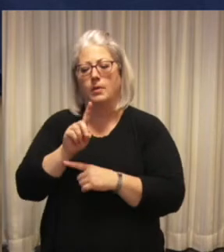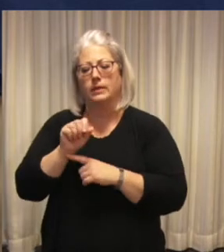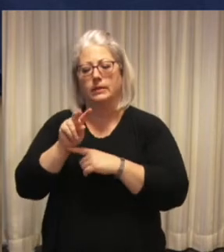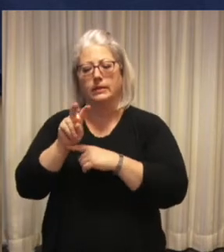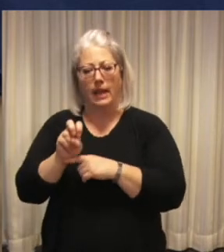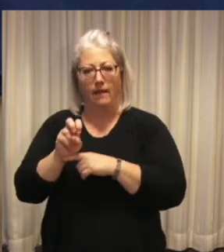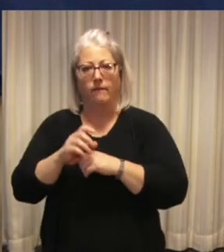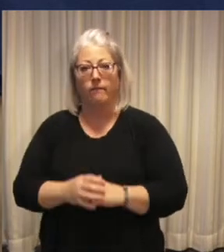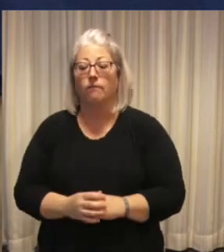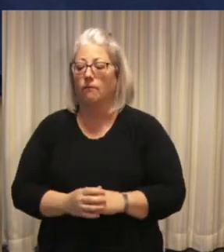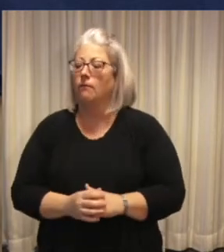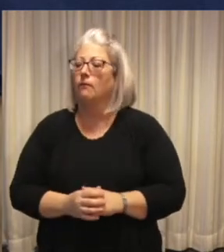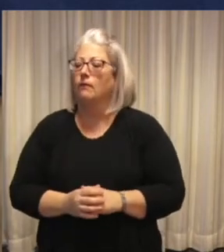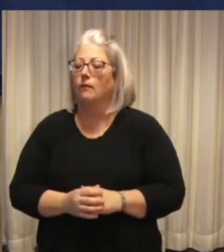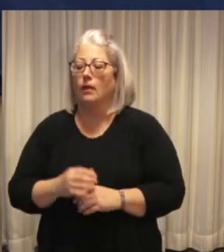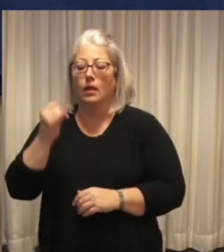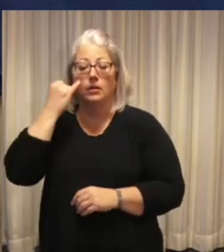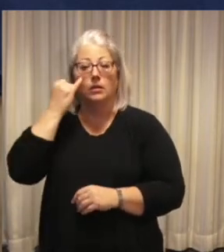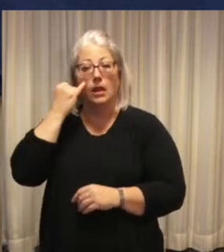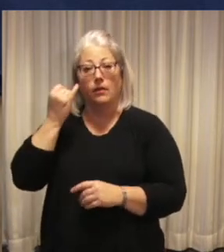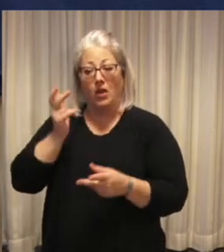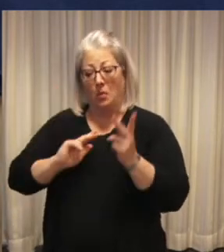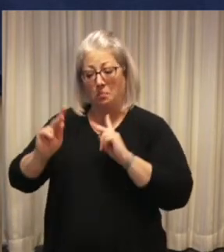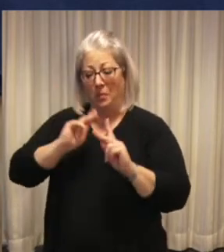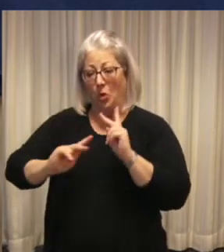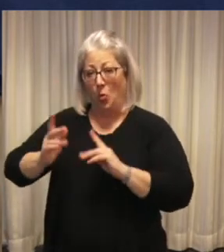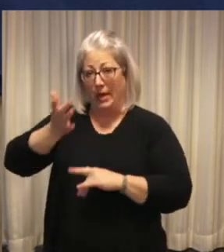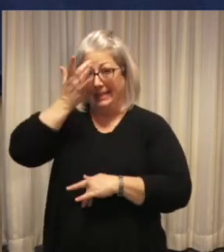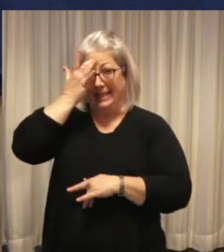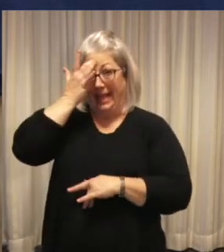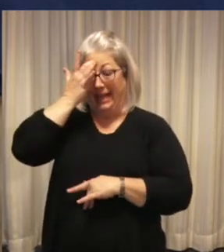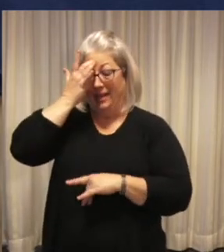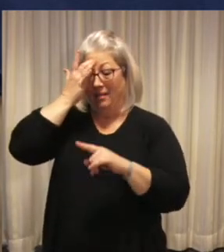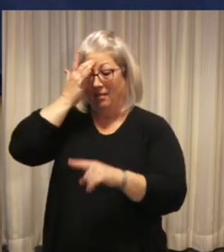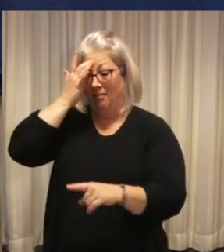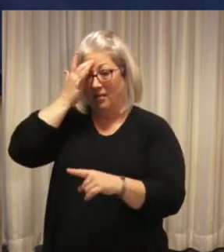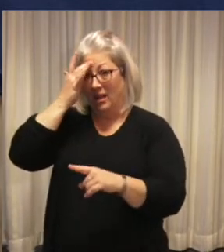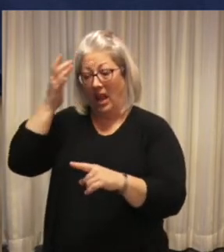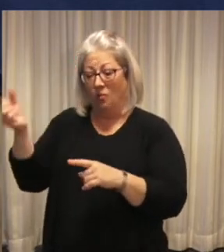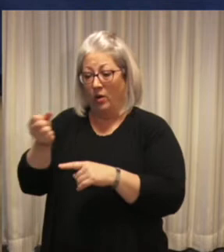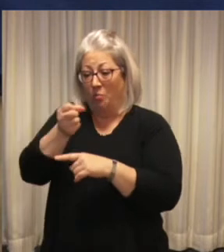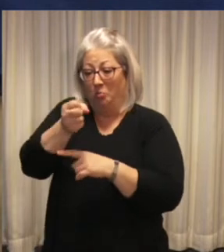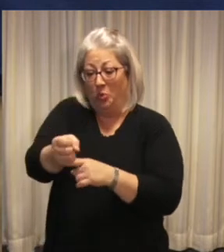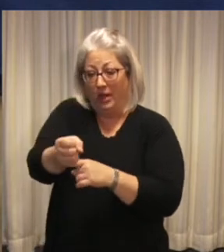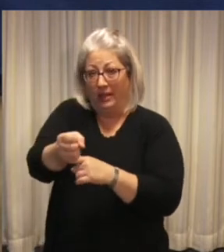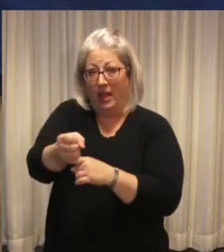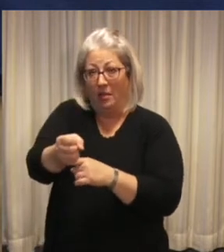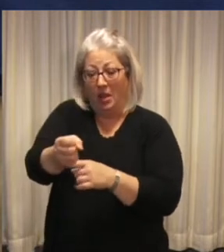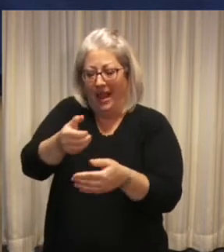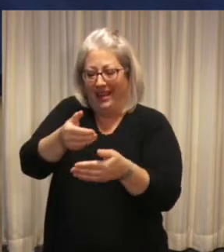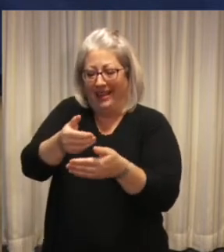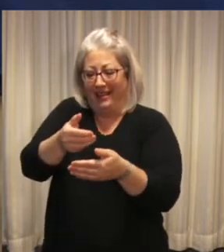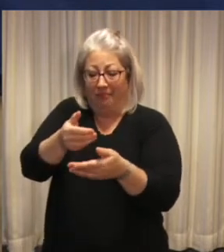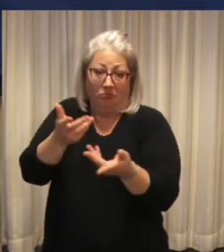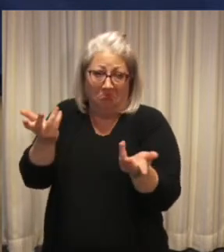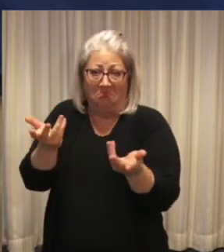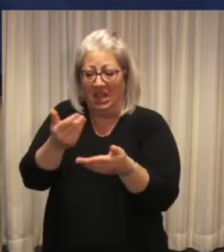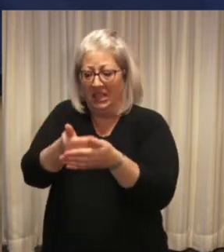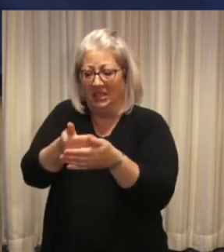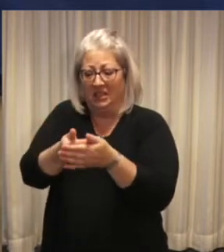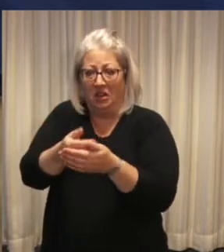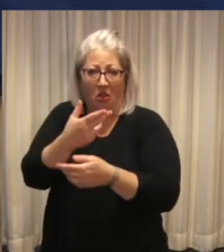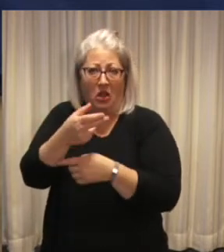sick people potentially near the high school, how can we confirm or maintain the cleanliness and contamination